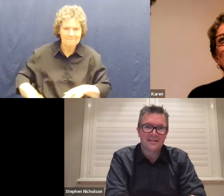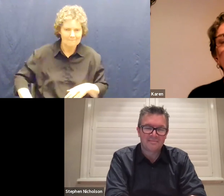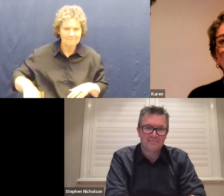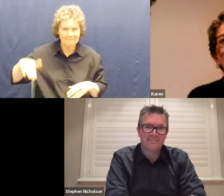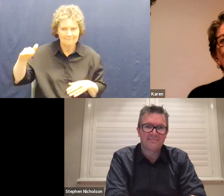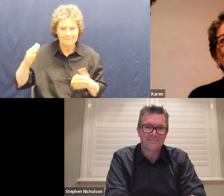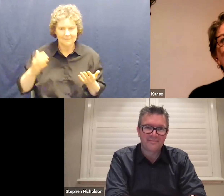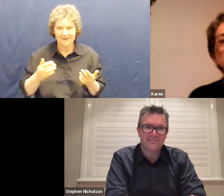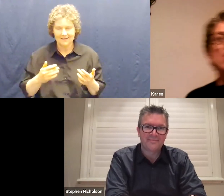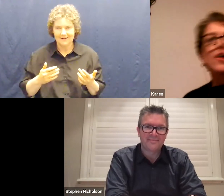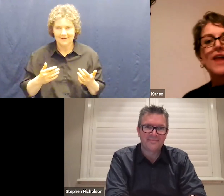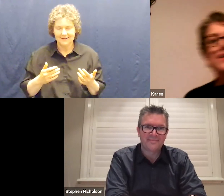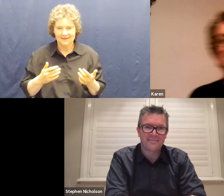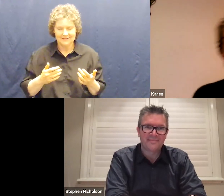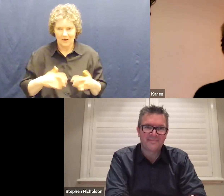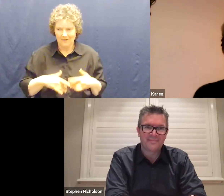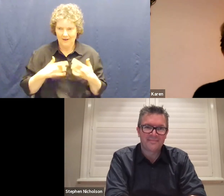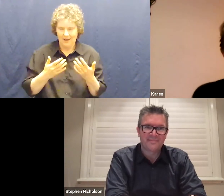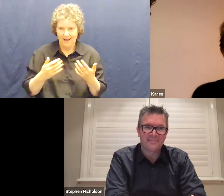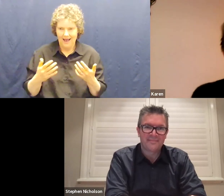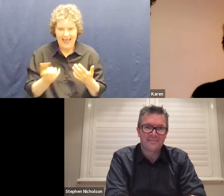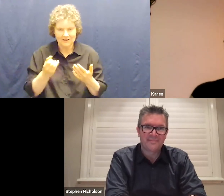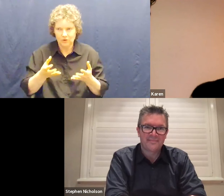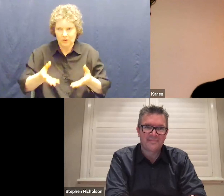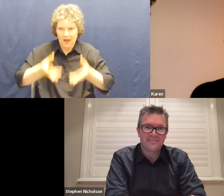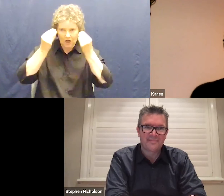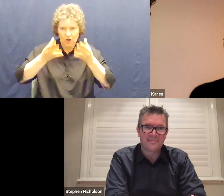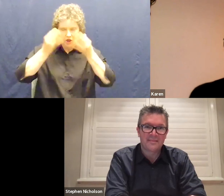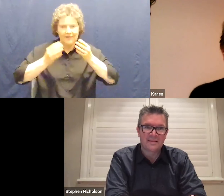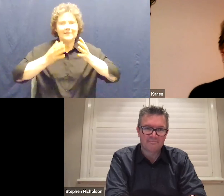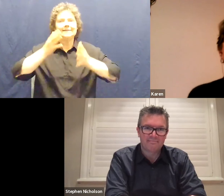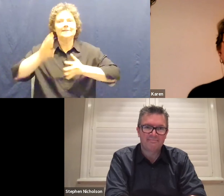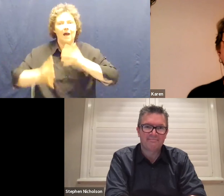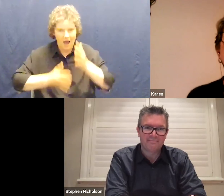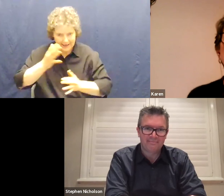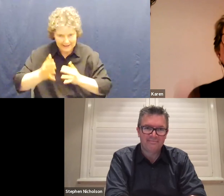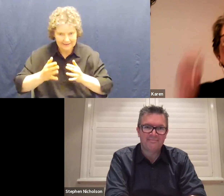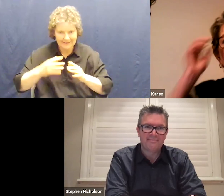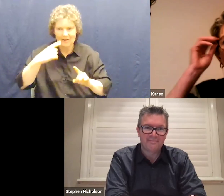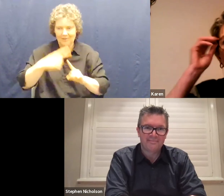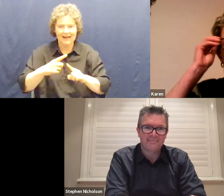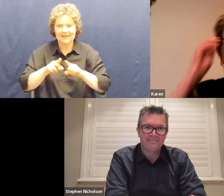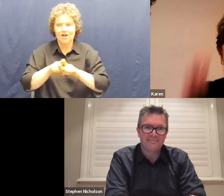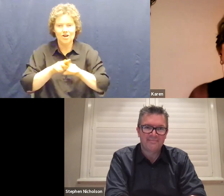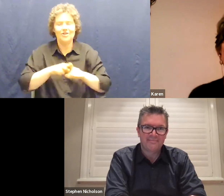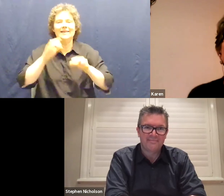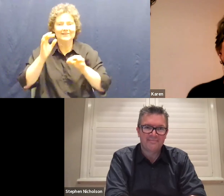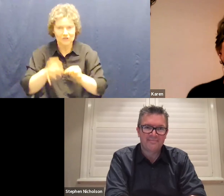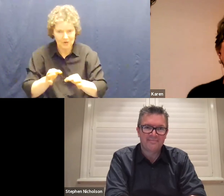felt pain having to learn that, as well as learn how to be an interpreter, was